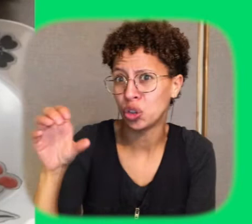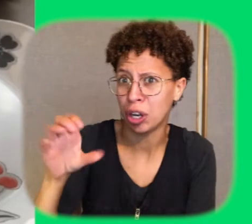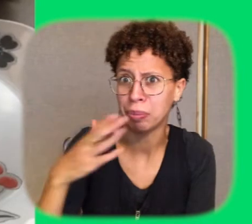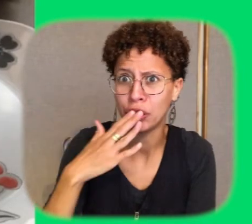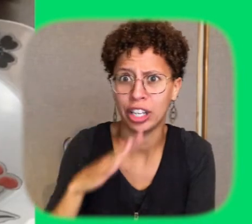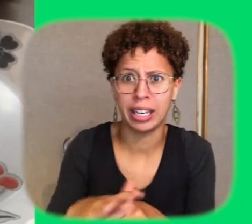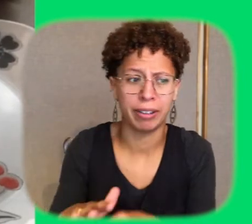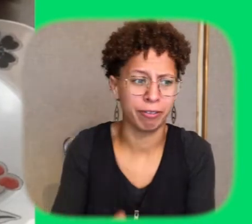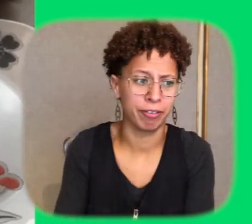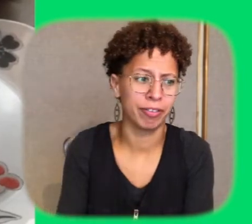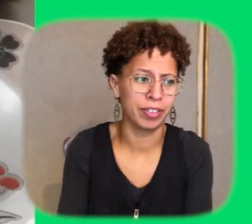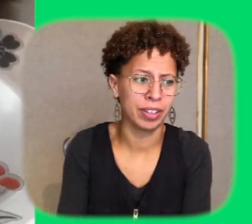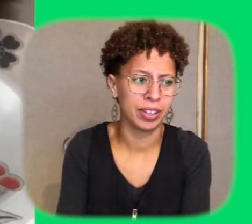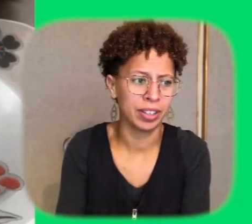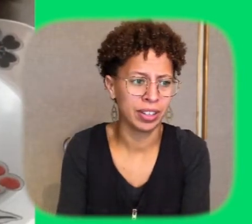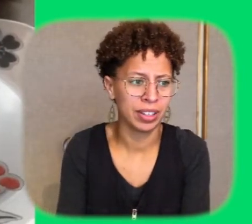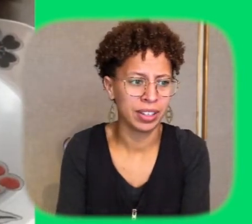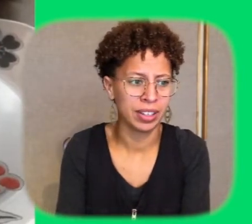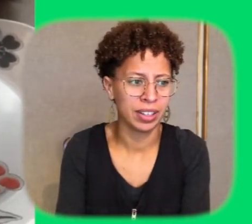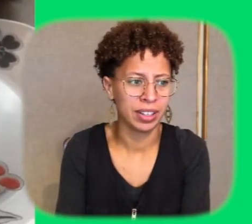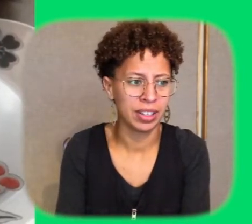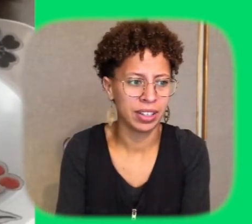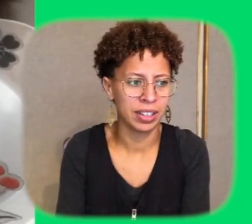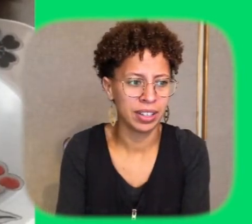Whoa, look at that.